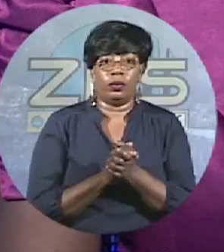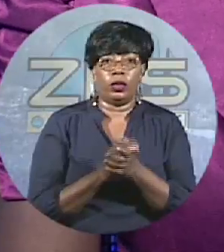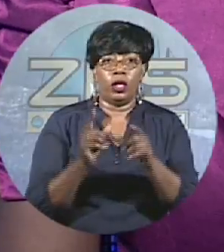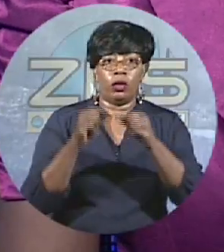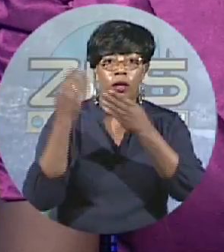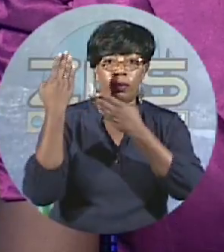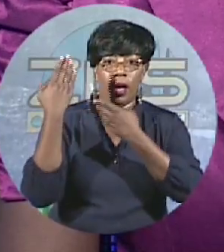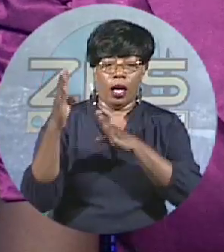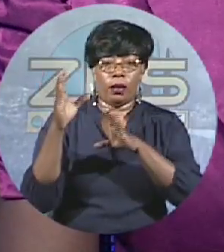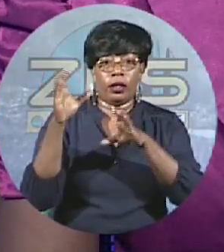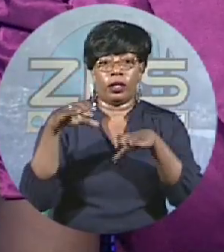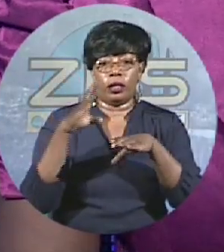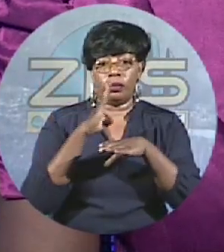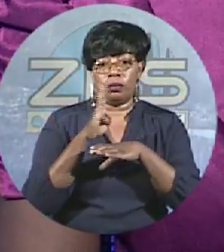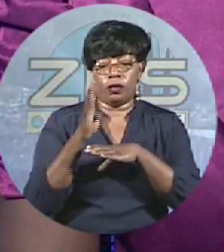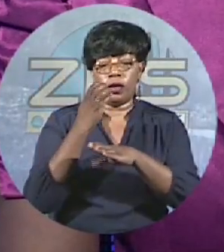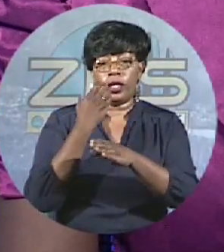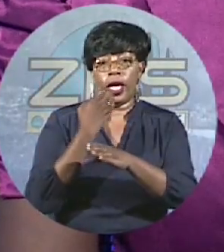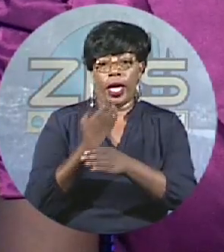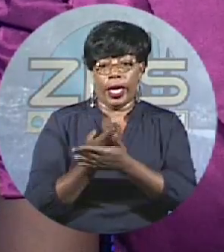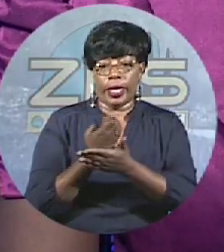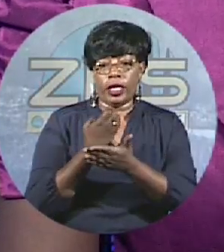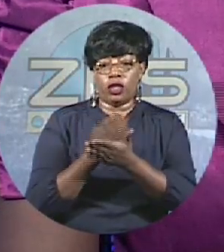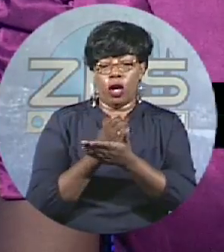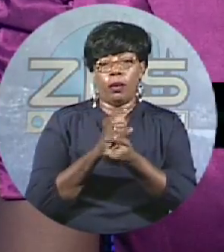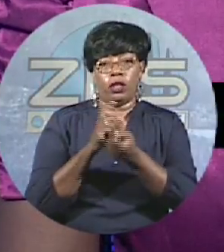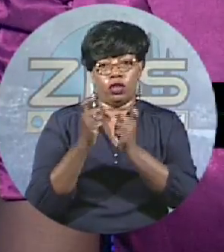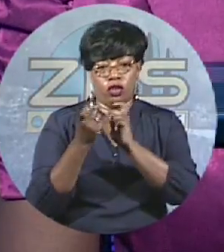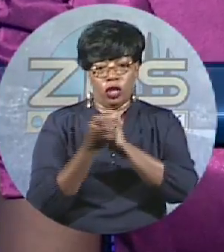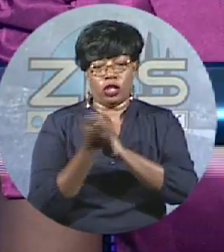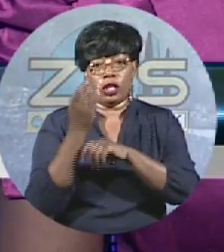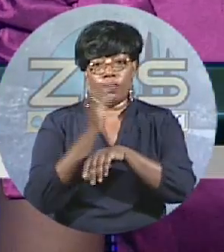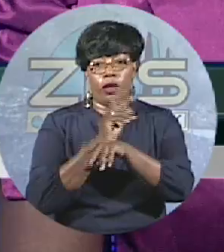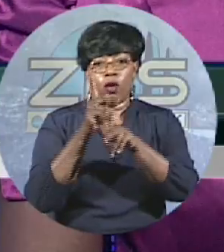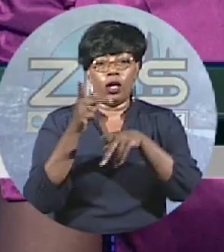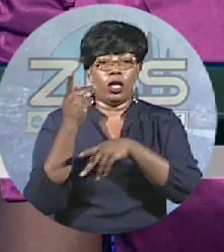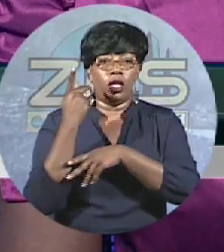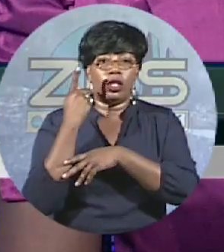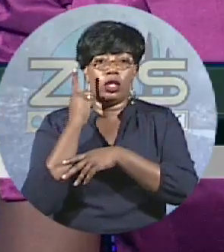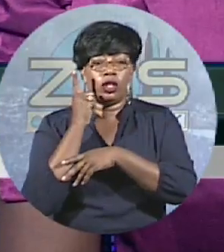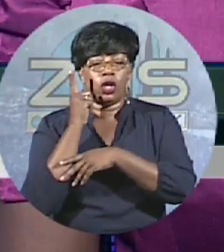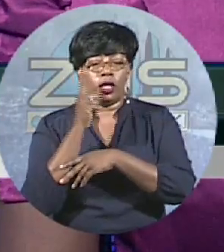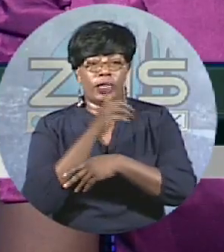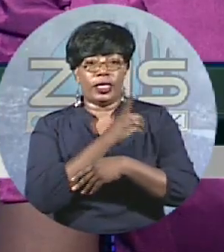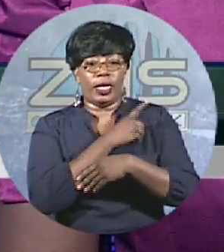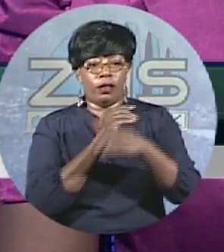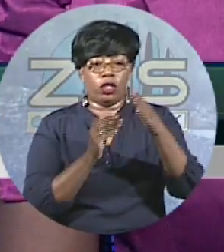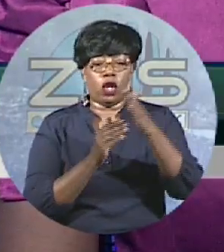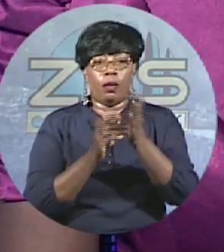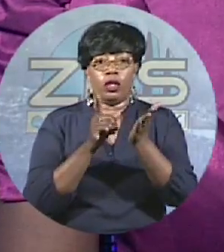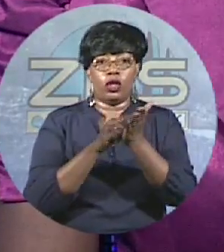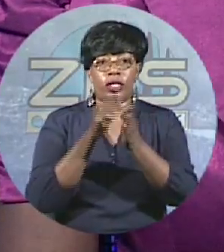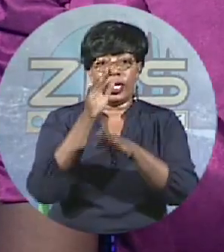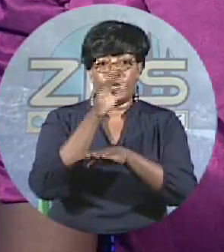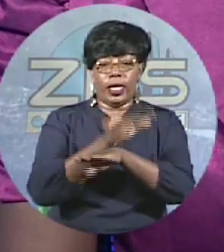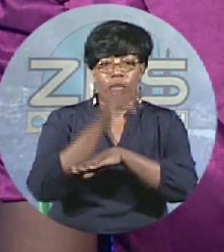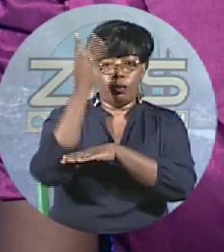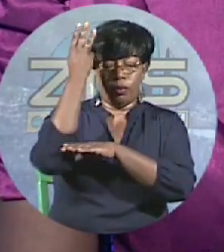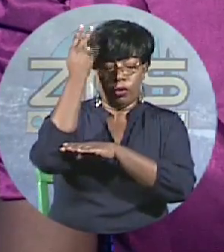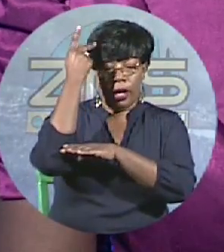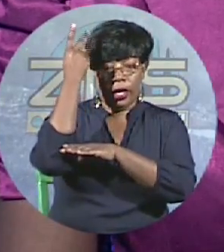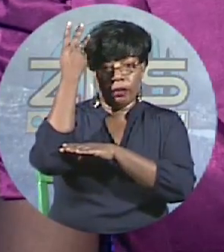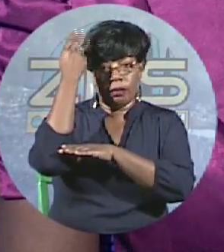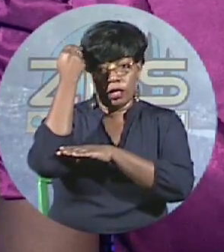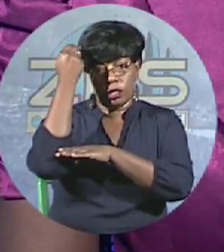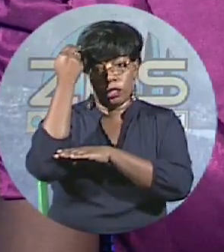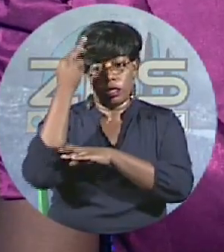Grand Bahama could be poised for an economic turnaround. Good evening, everyone. I'm LaDawn Davis. Thanks so much for tuning in. Topping the news tonight, the Prime Minister has